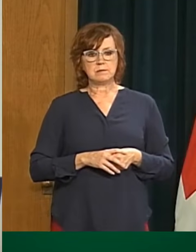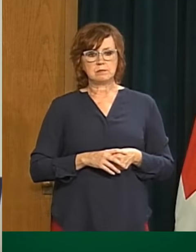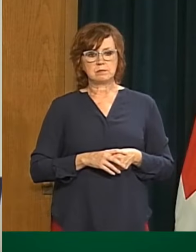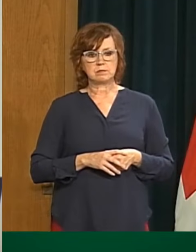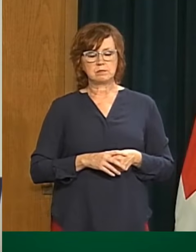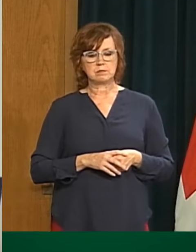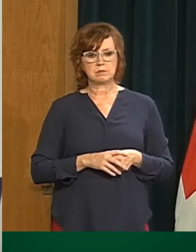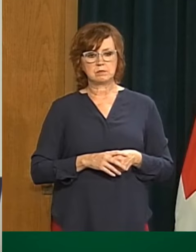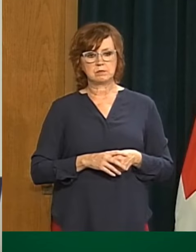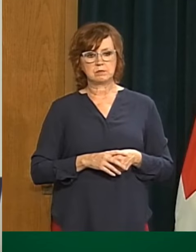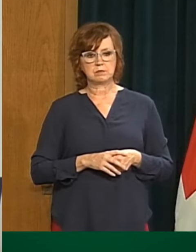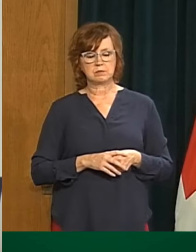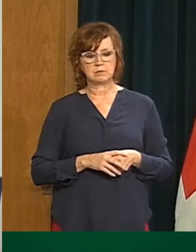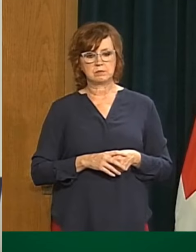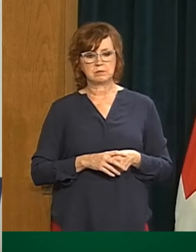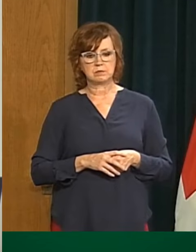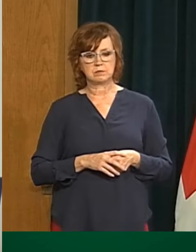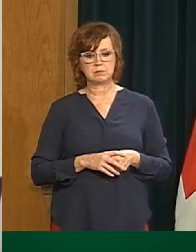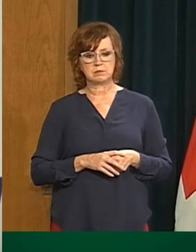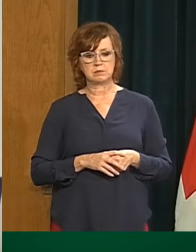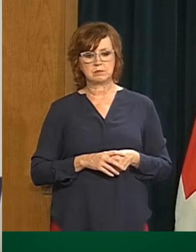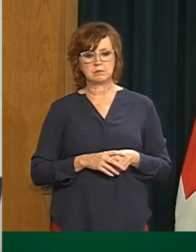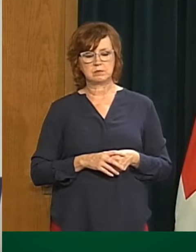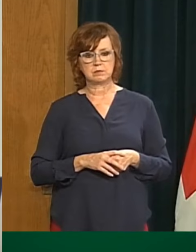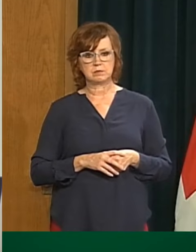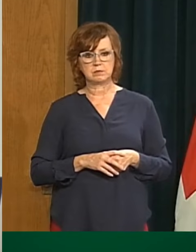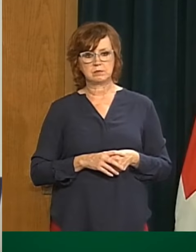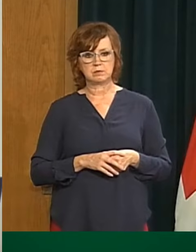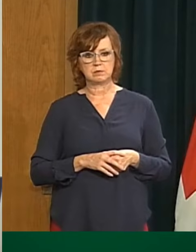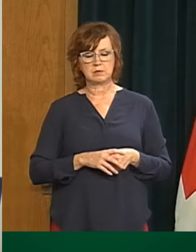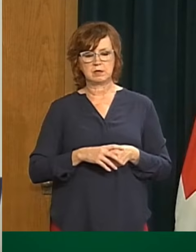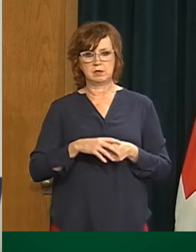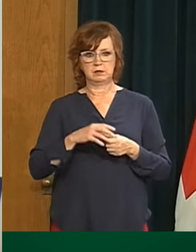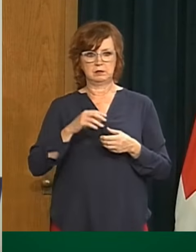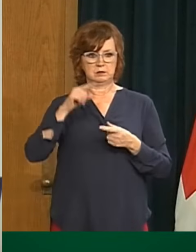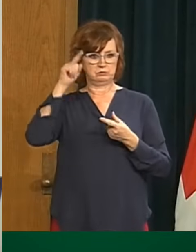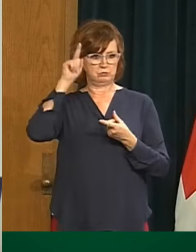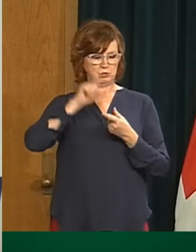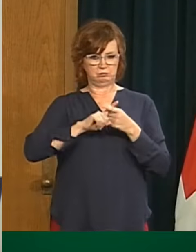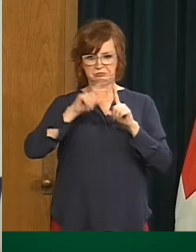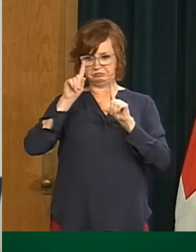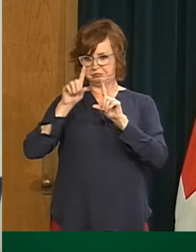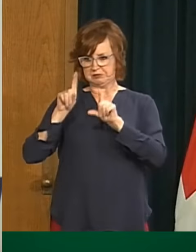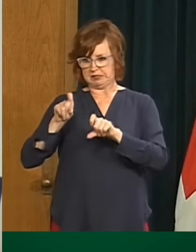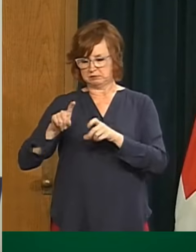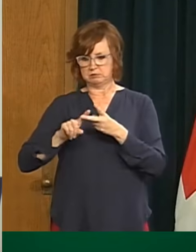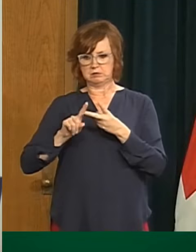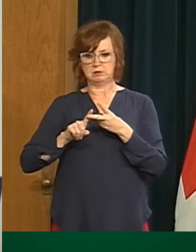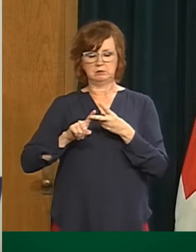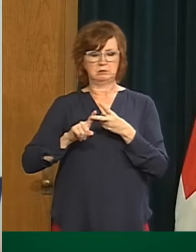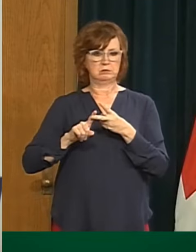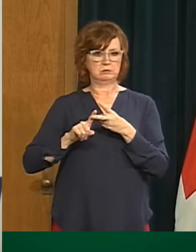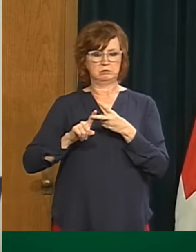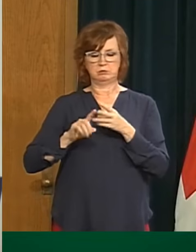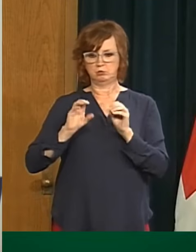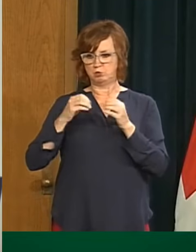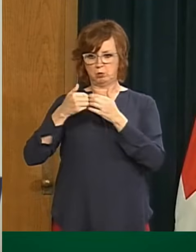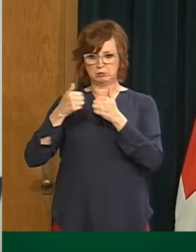threshold for testing, maintaining physical distancing all the time, and case contact tracing. All 3 are